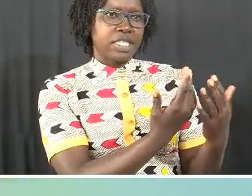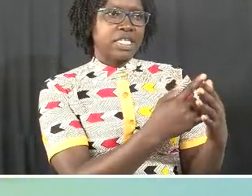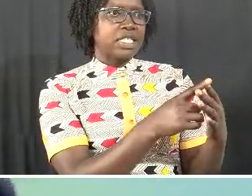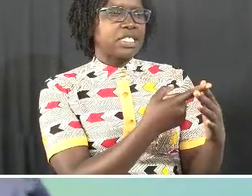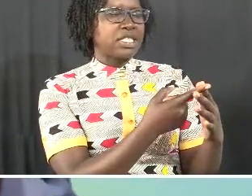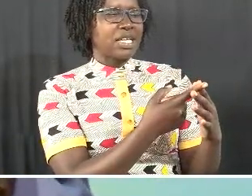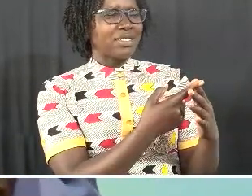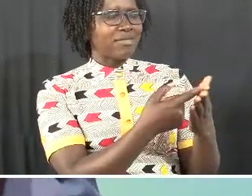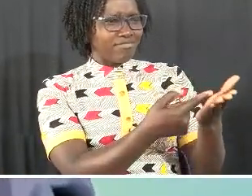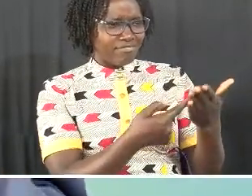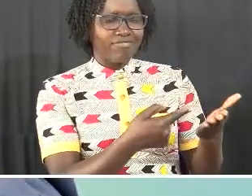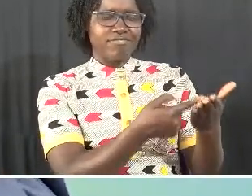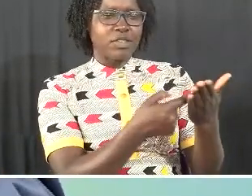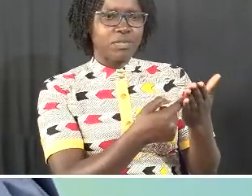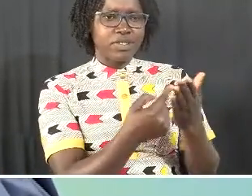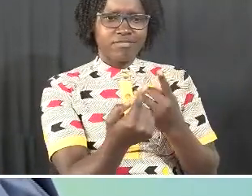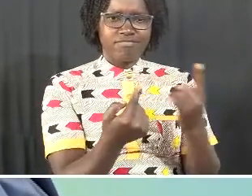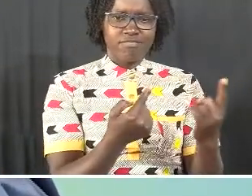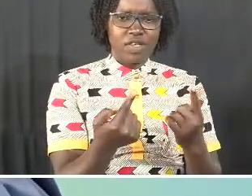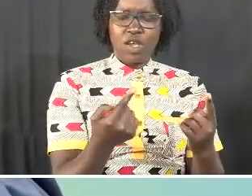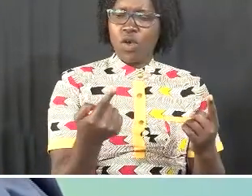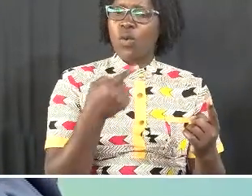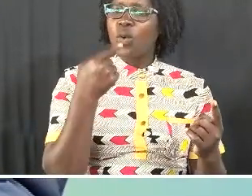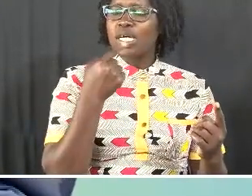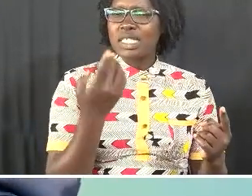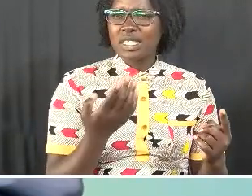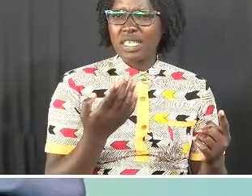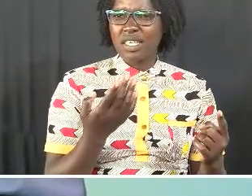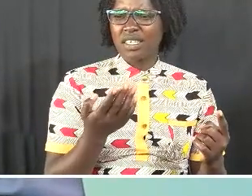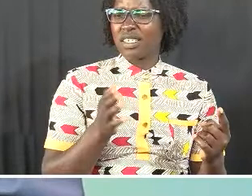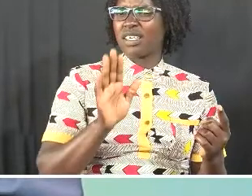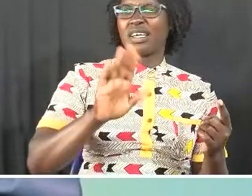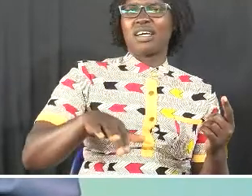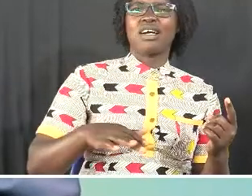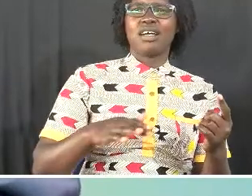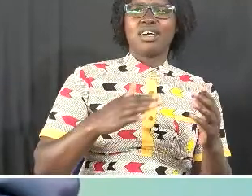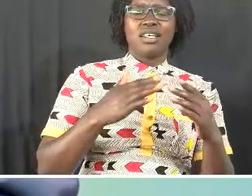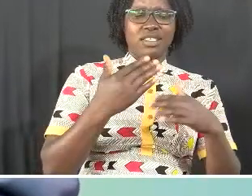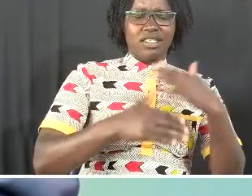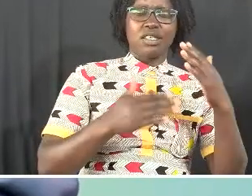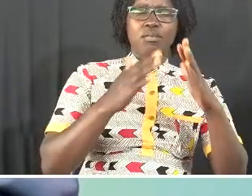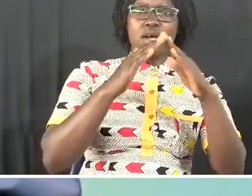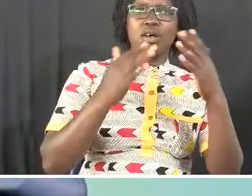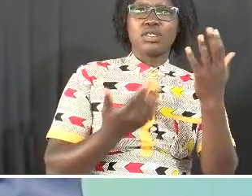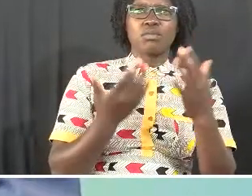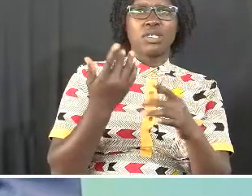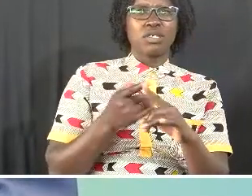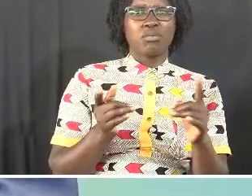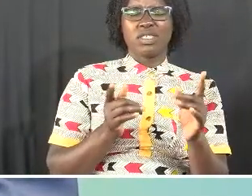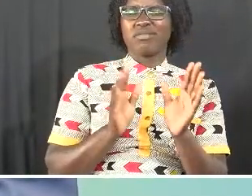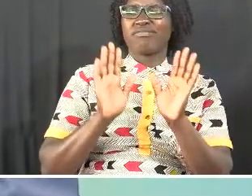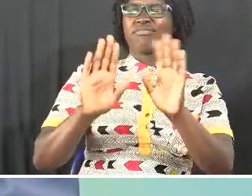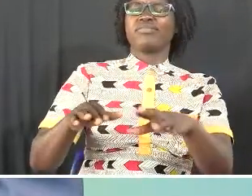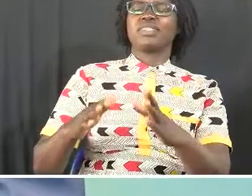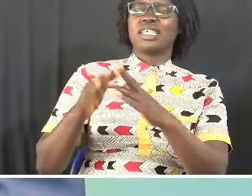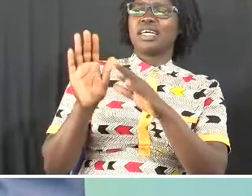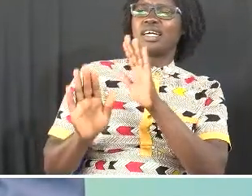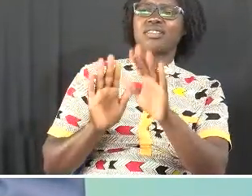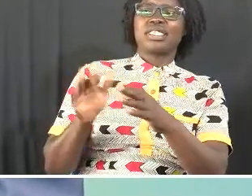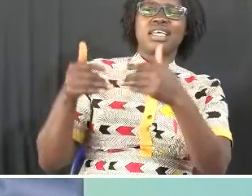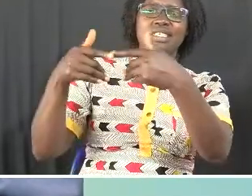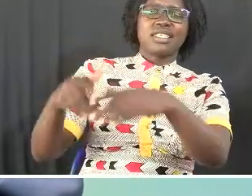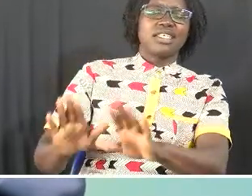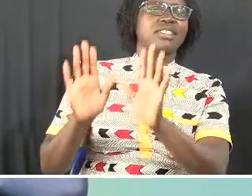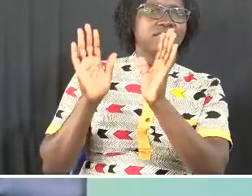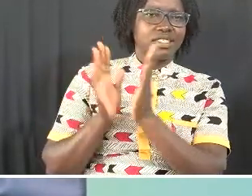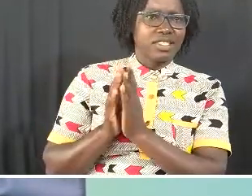among themselves. One was saying, "The neighbor's house is burning, but that's their house. Even if it burns,